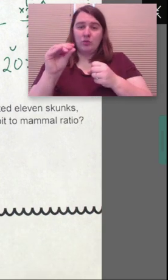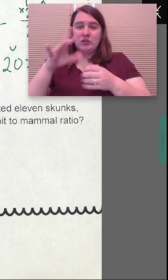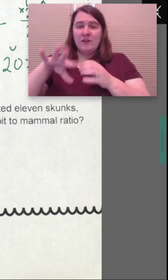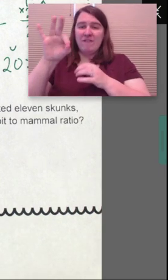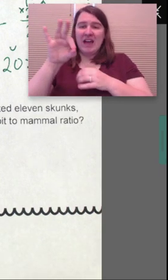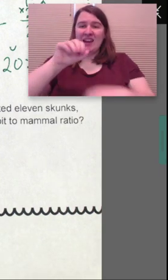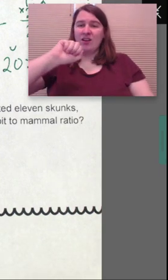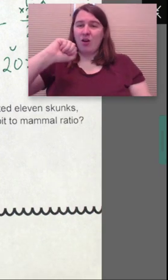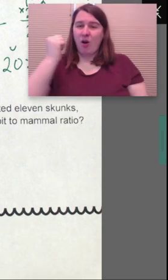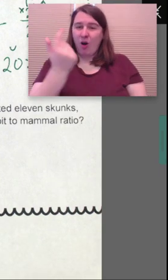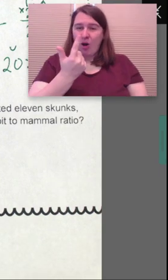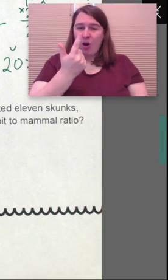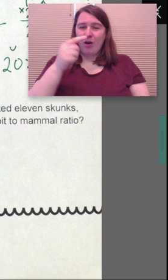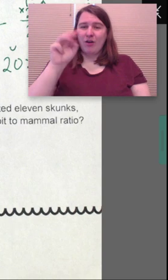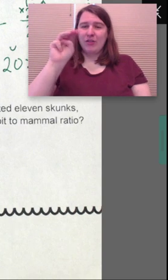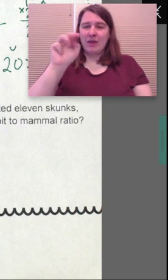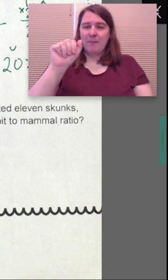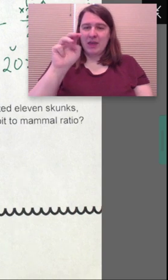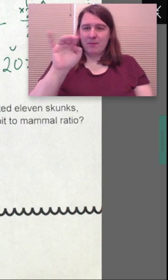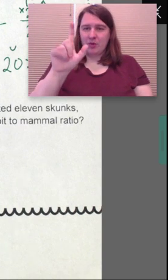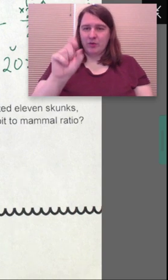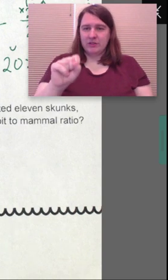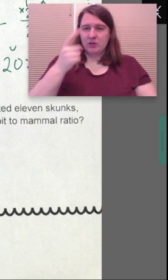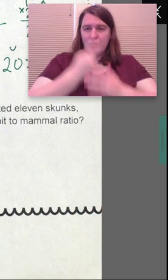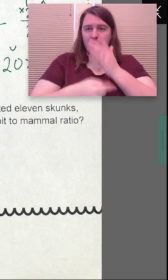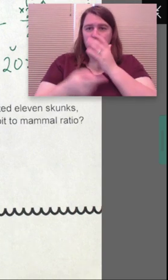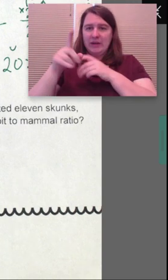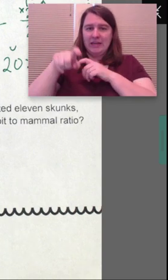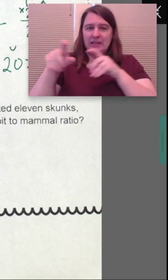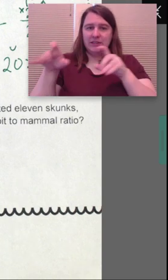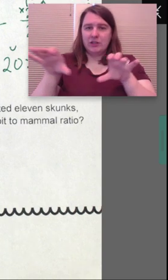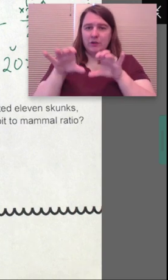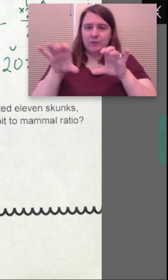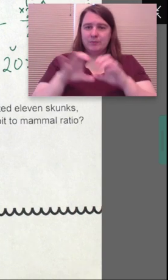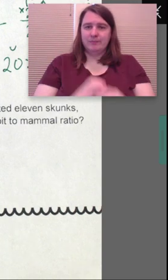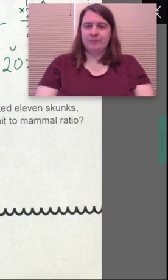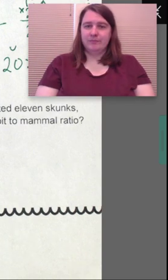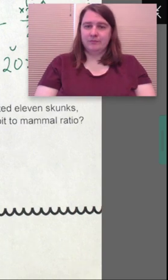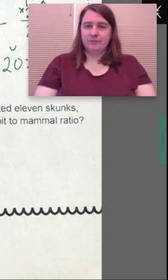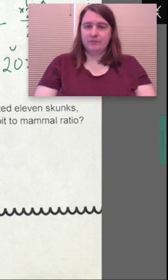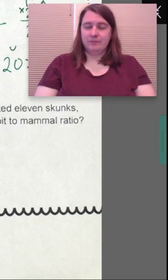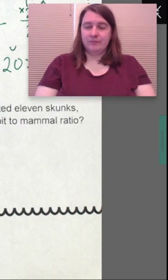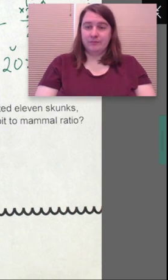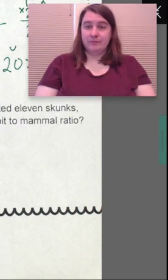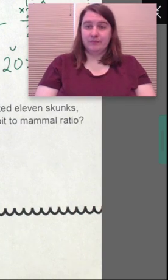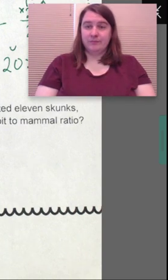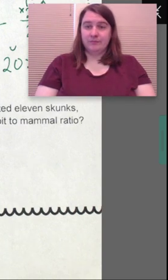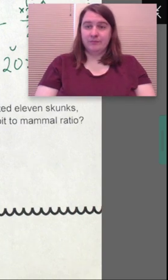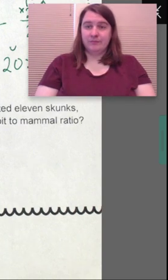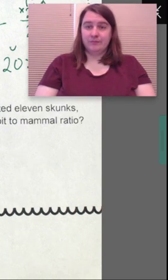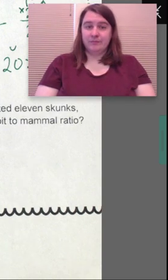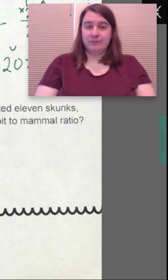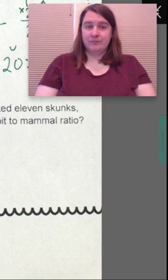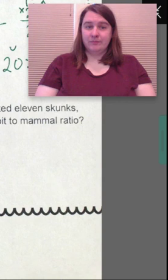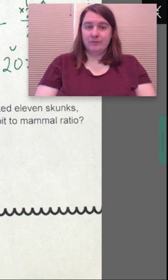So, to find all the mammals, what do we need to do?